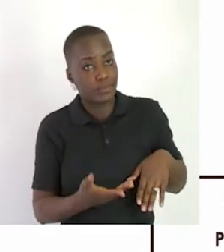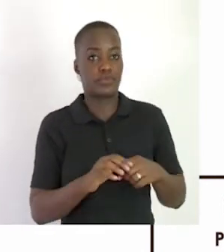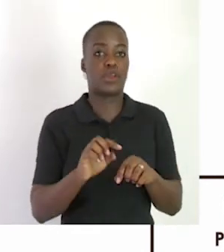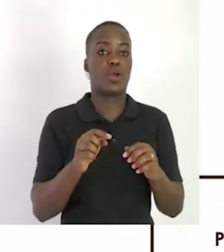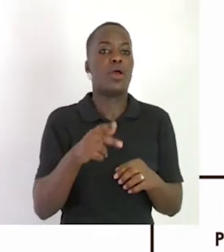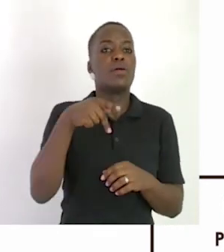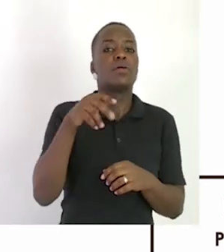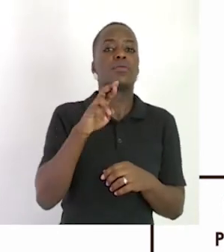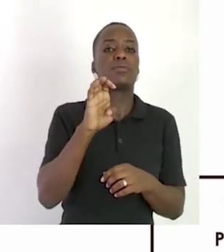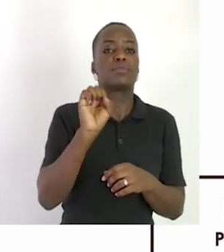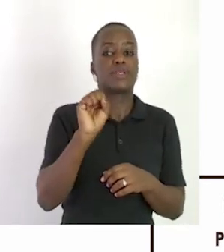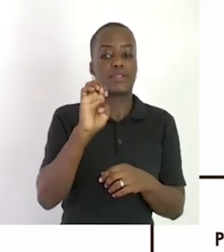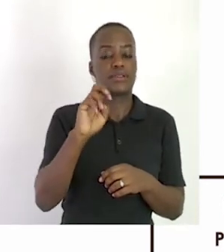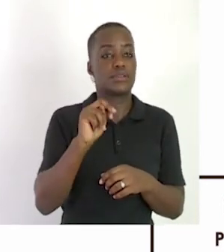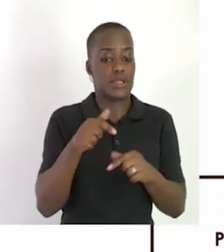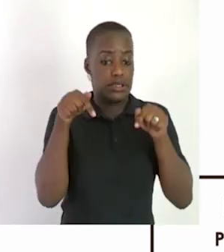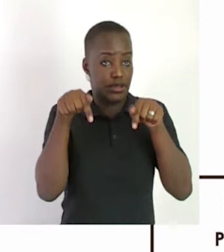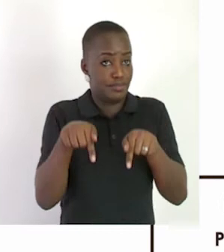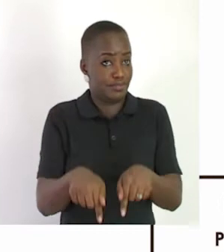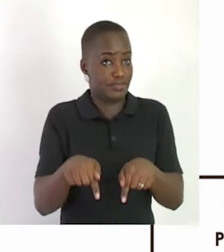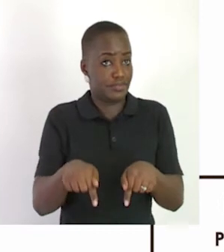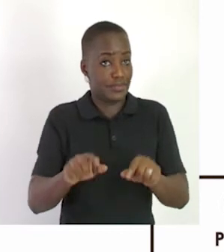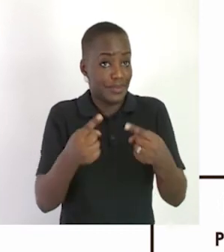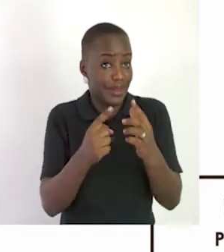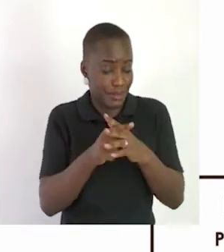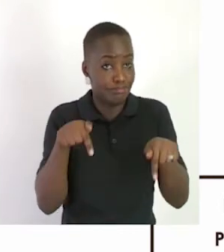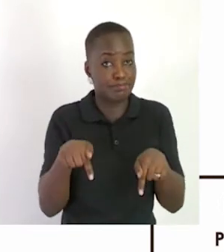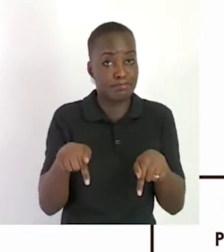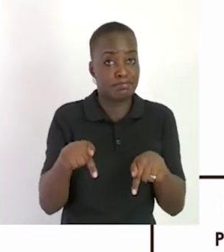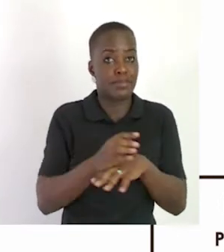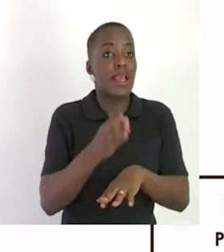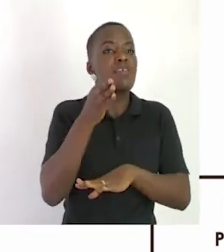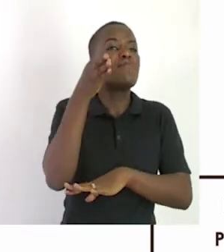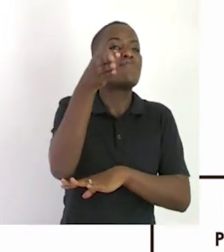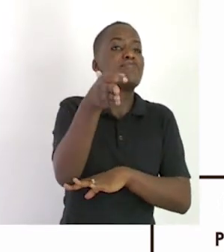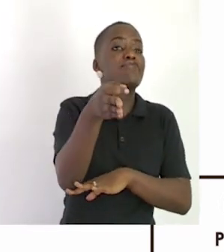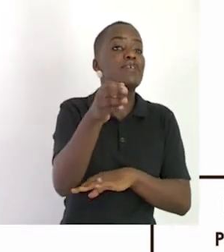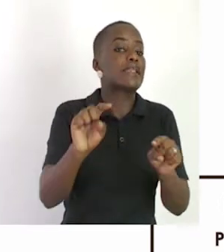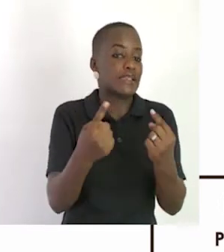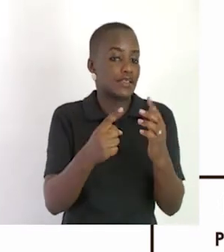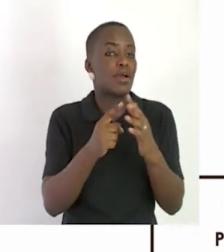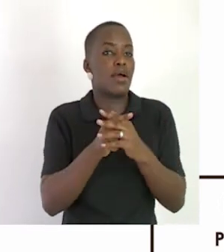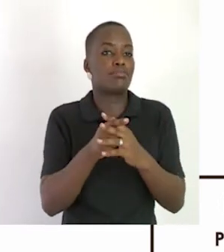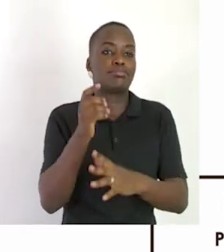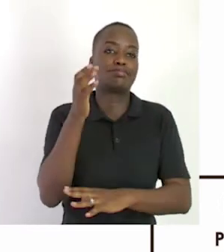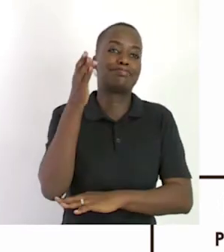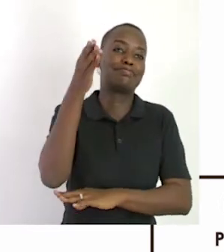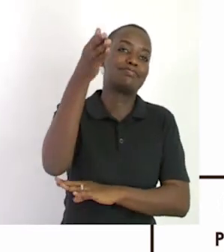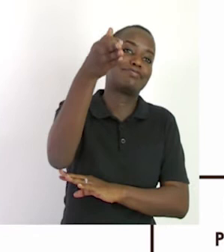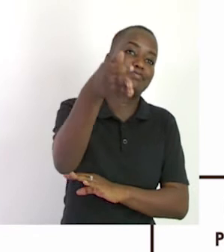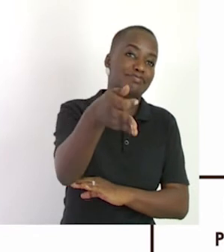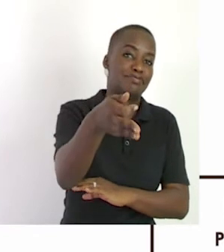means that these are things that happen right now. And future tense means that these are things that will